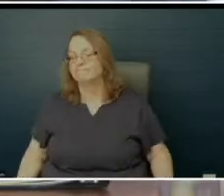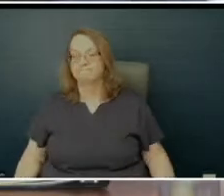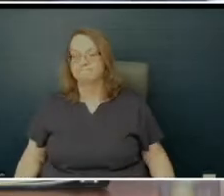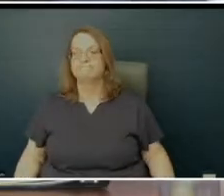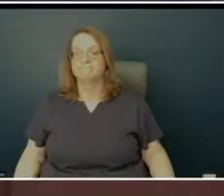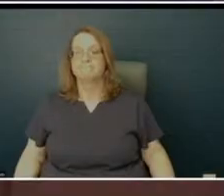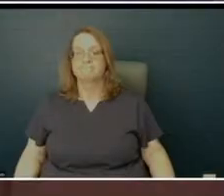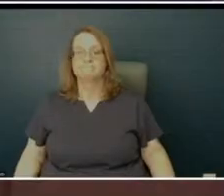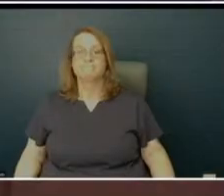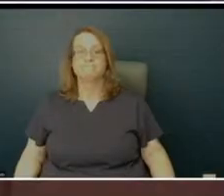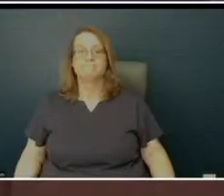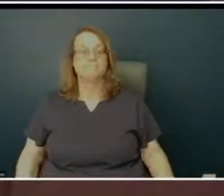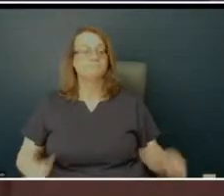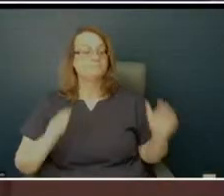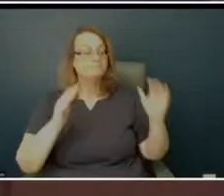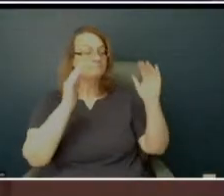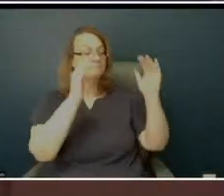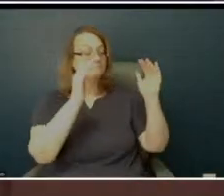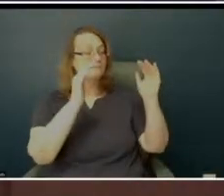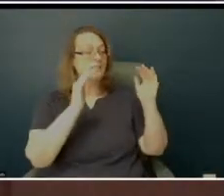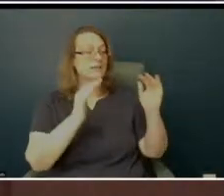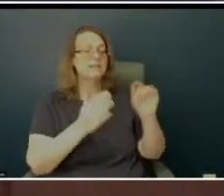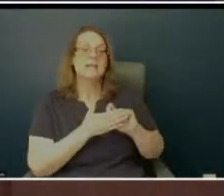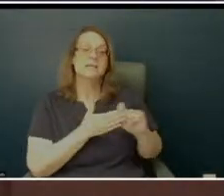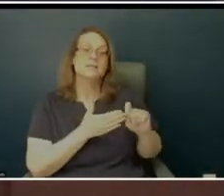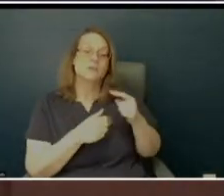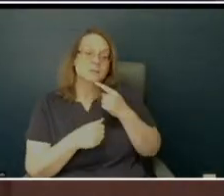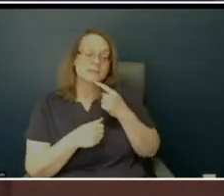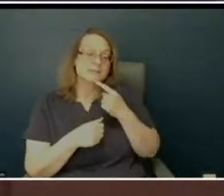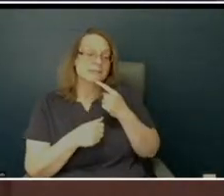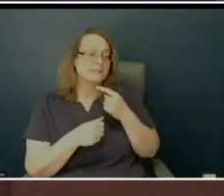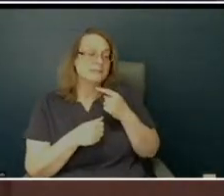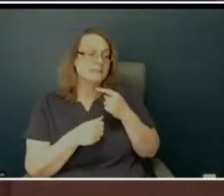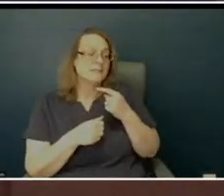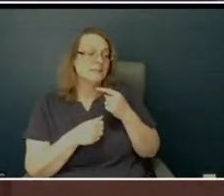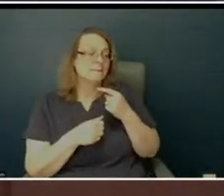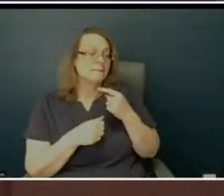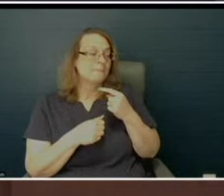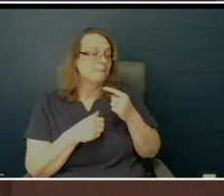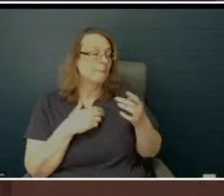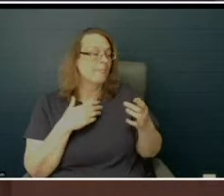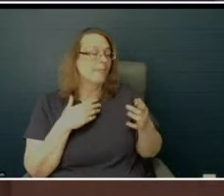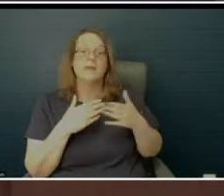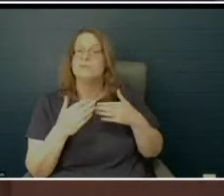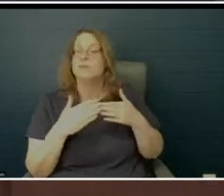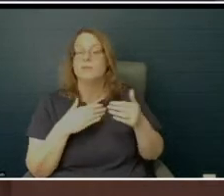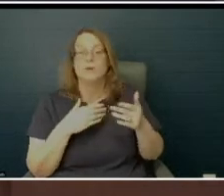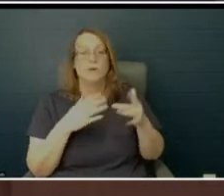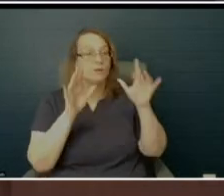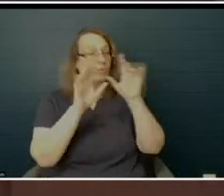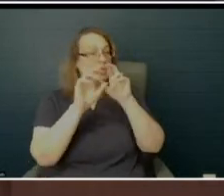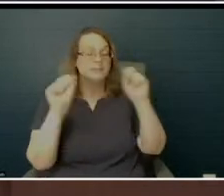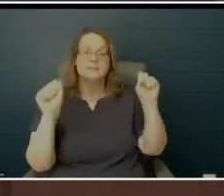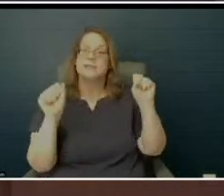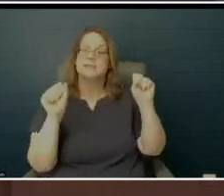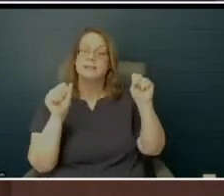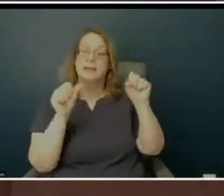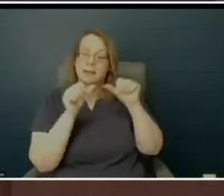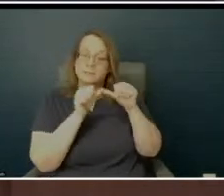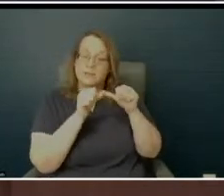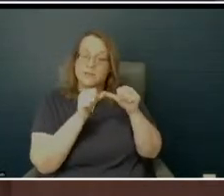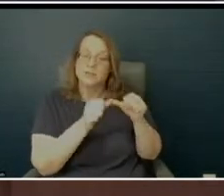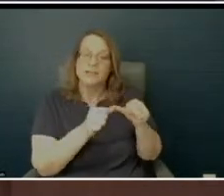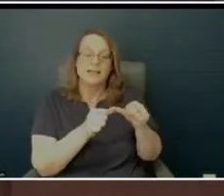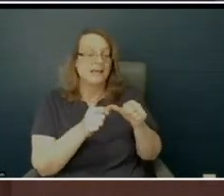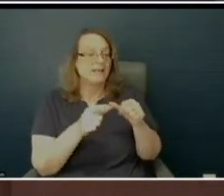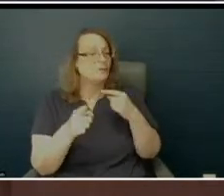The next note shows that even that the president kept pressing. Even though he'd been told that there was no evidence